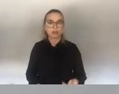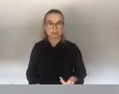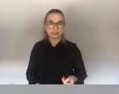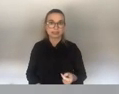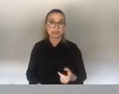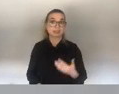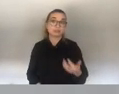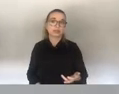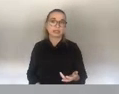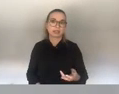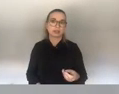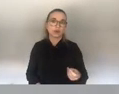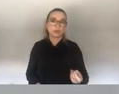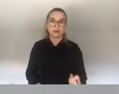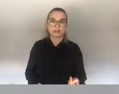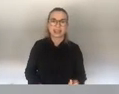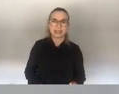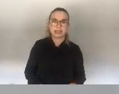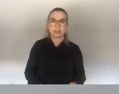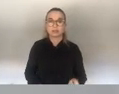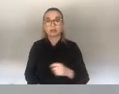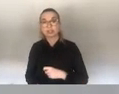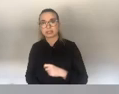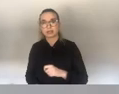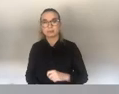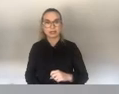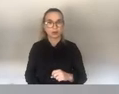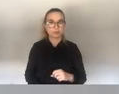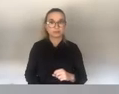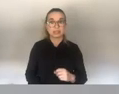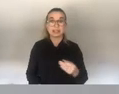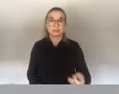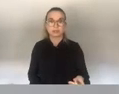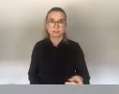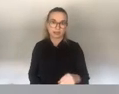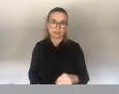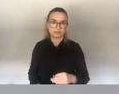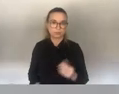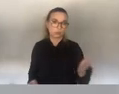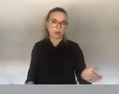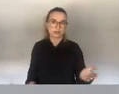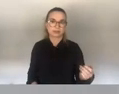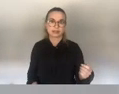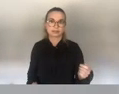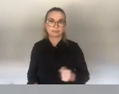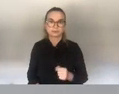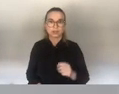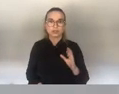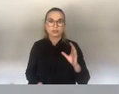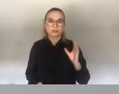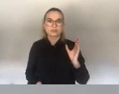content, hardware leasing, and some training, whereas a large clinic might opt for the enterprise package for wider